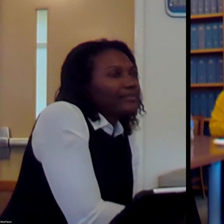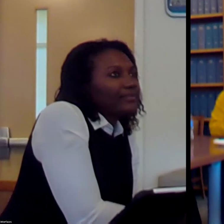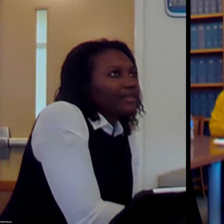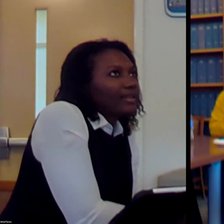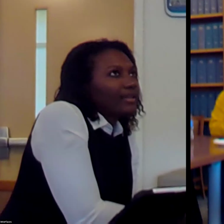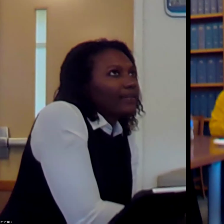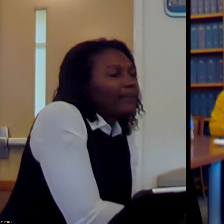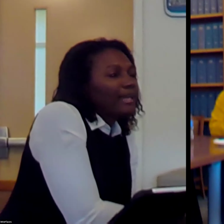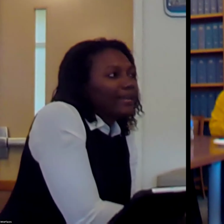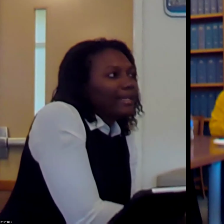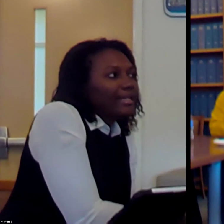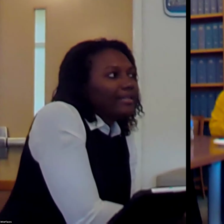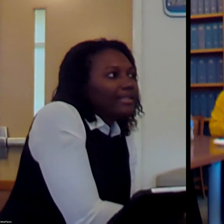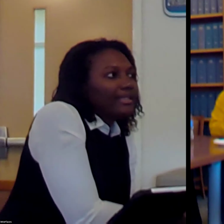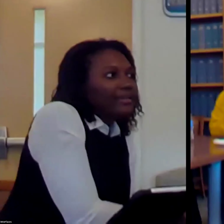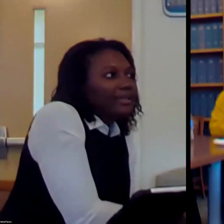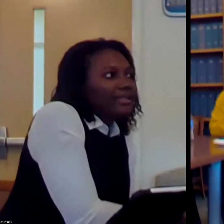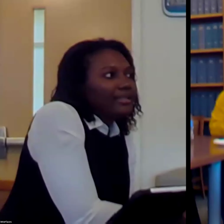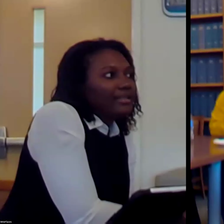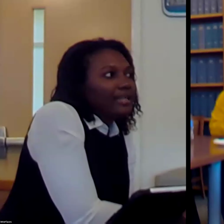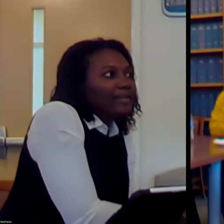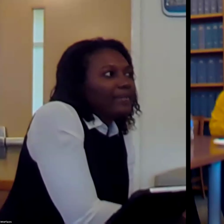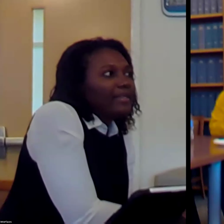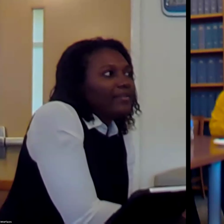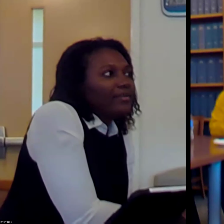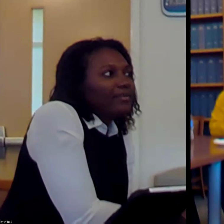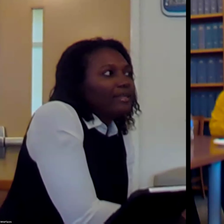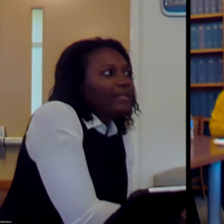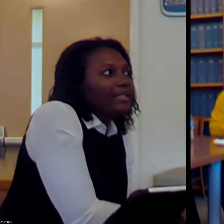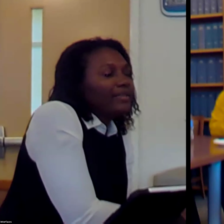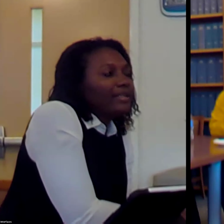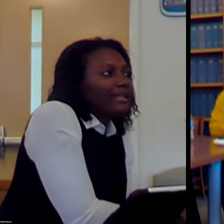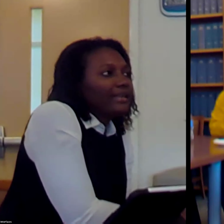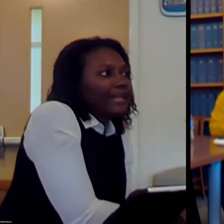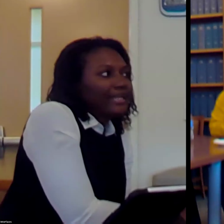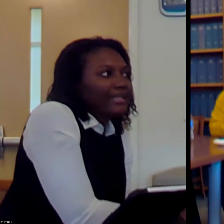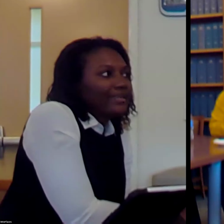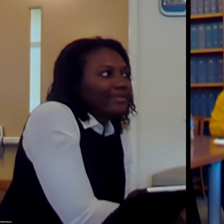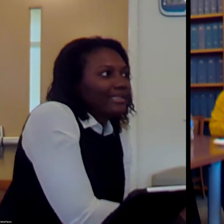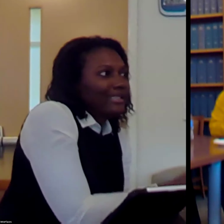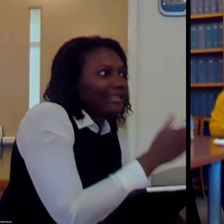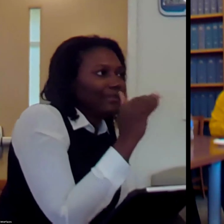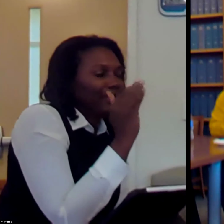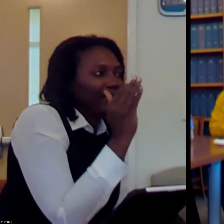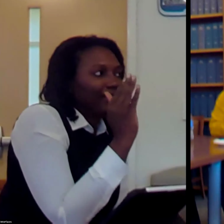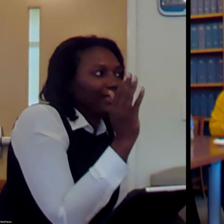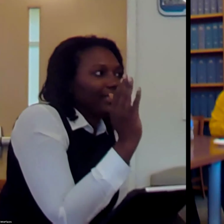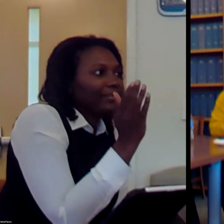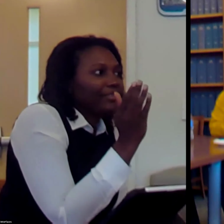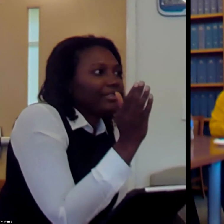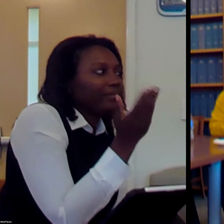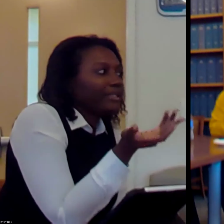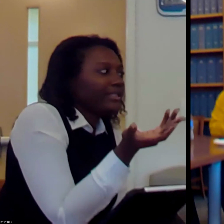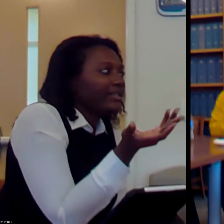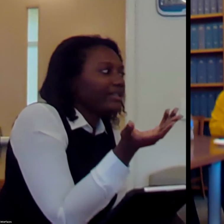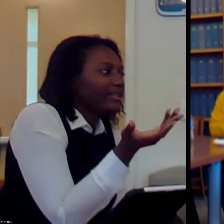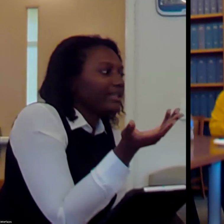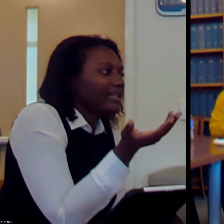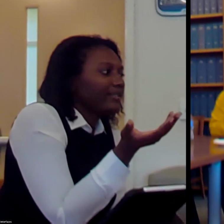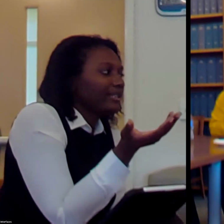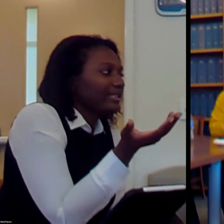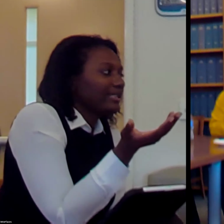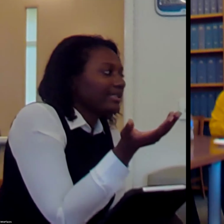mean, maybe like depends, like maybe they want like mechanisms, like depending on like the type of journal, but